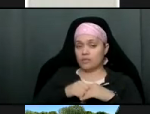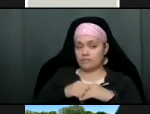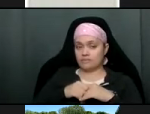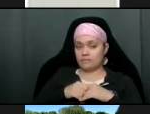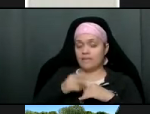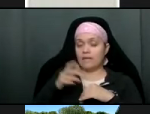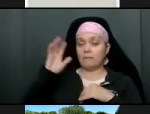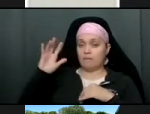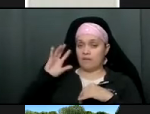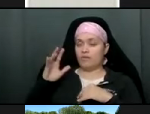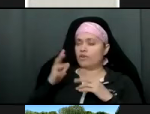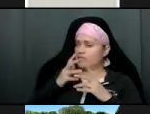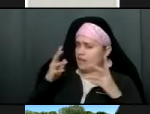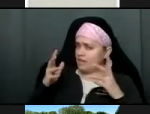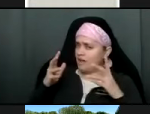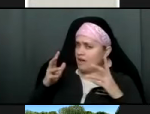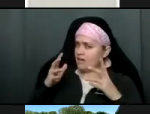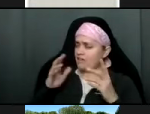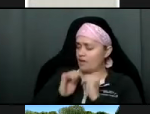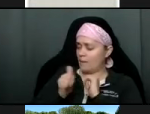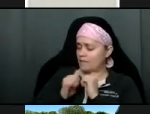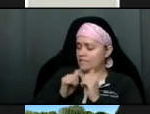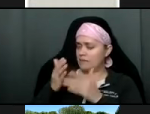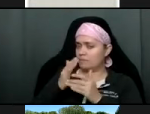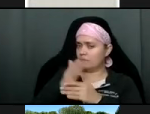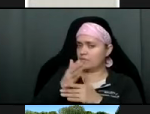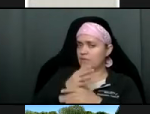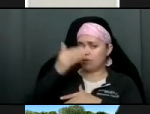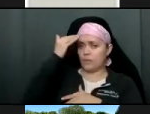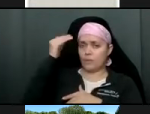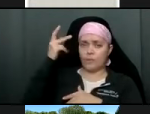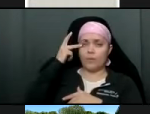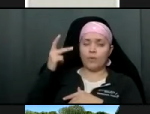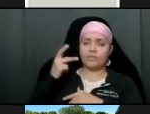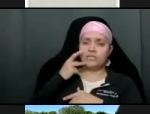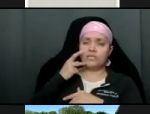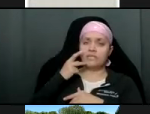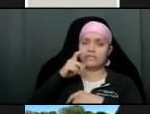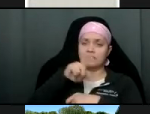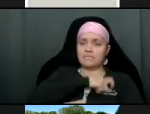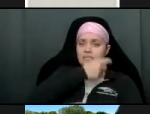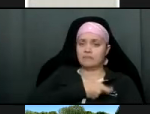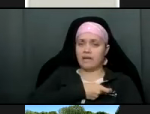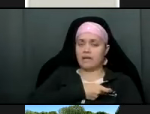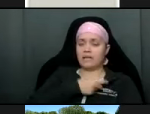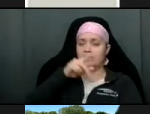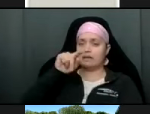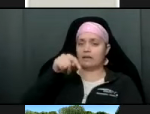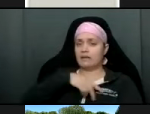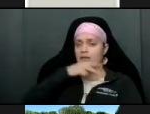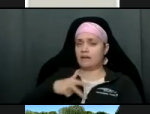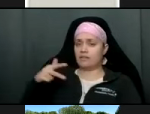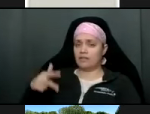At the time, there was quite a bit of competition between Portugal, Spain, Netherlands, Britain,